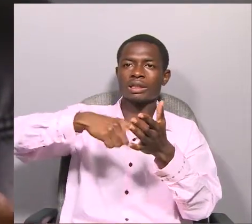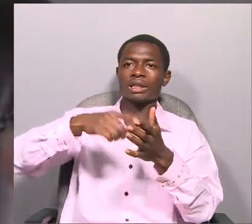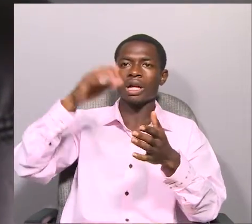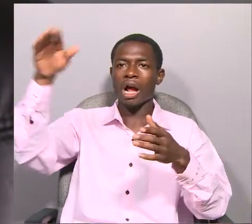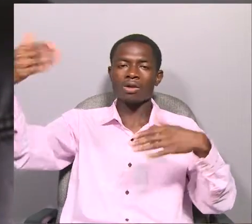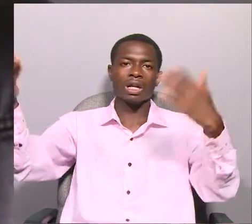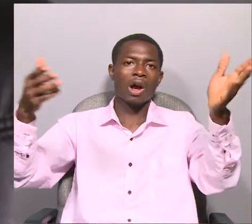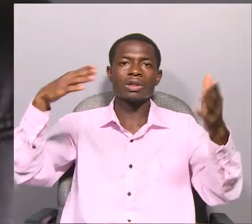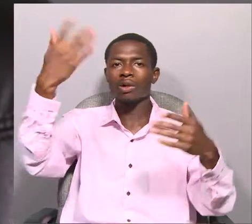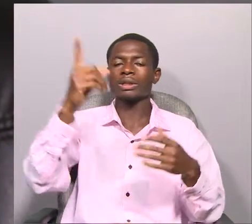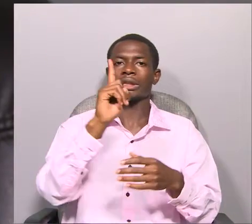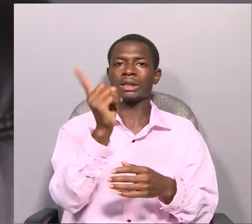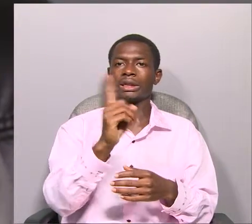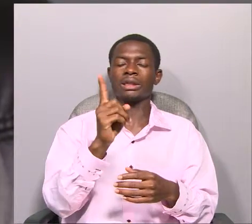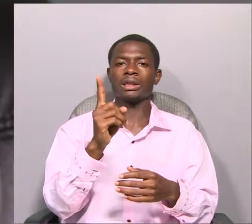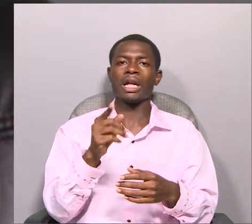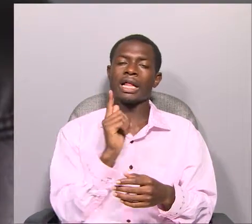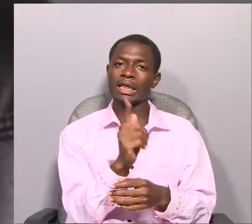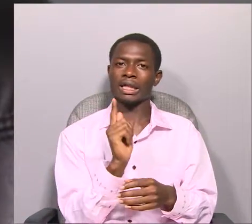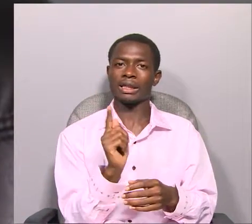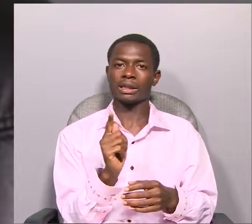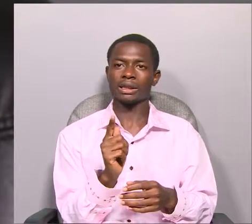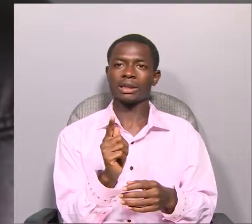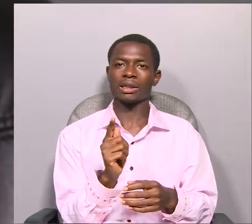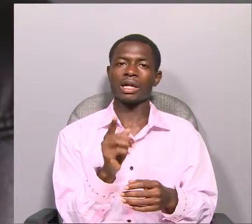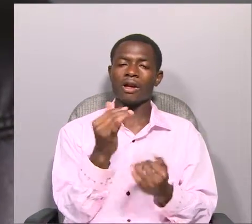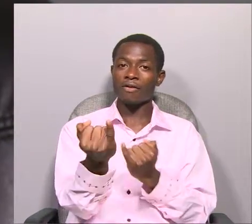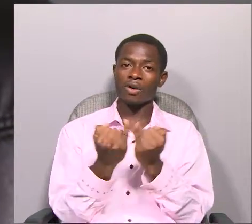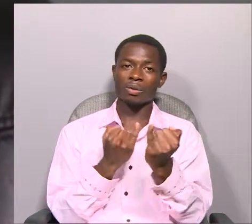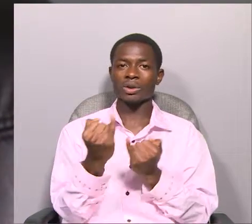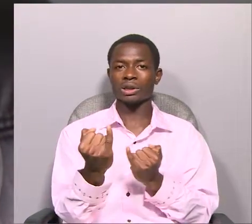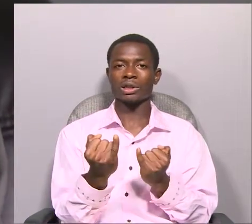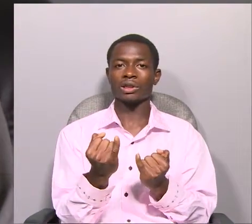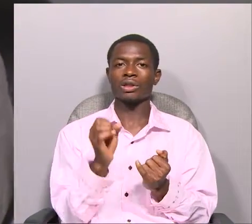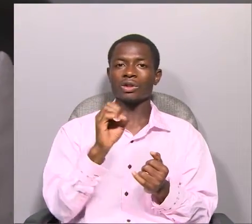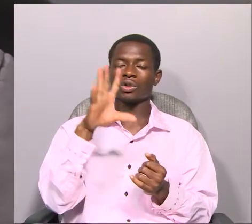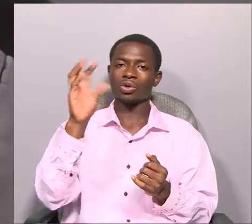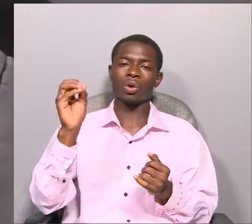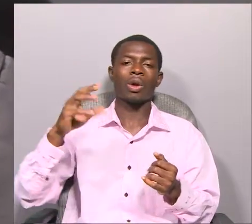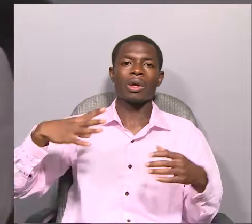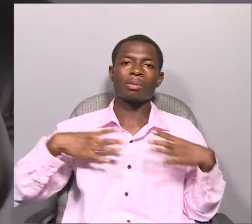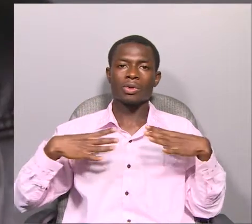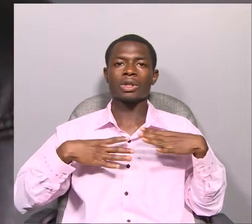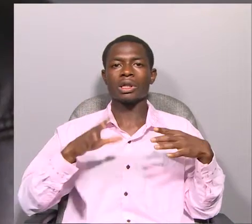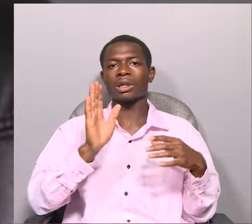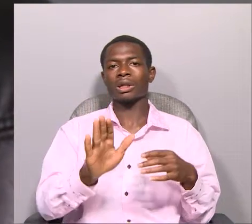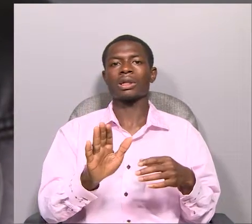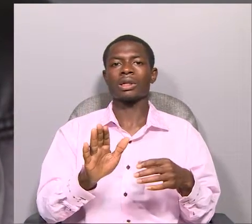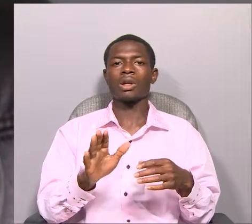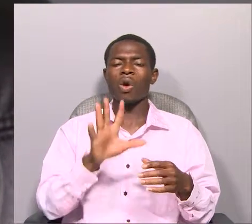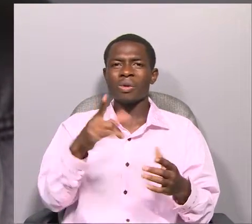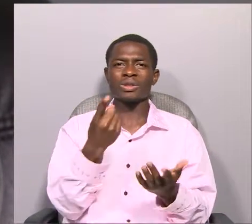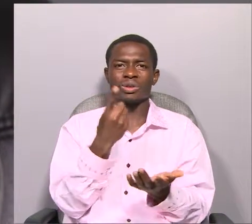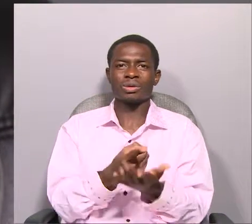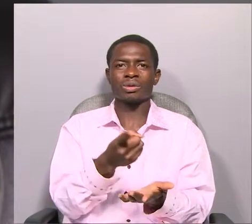and even at district levels, so that this information is so important. And what are we